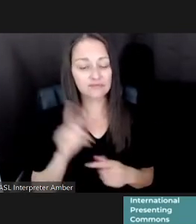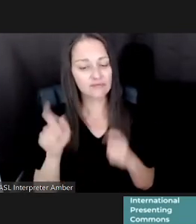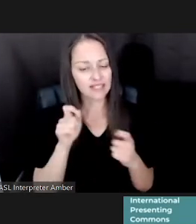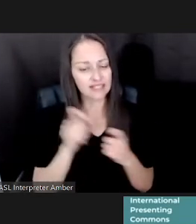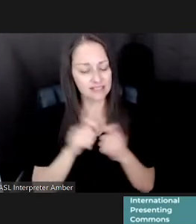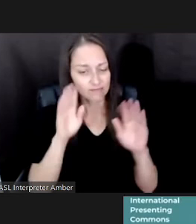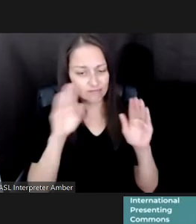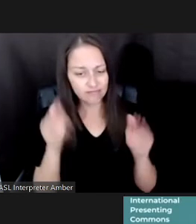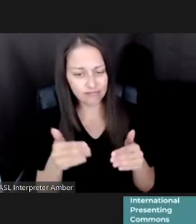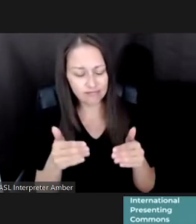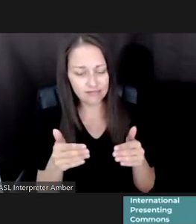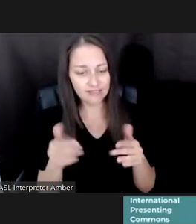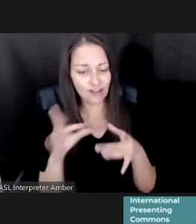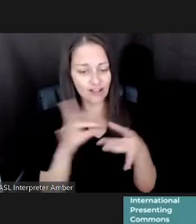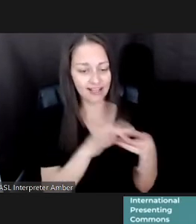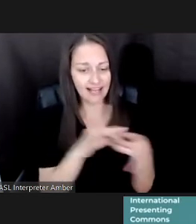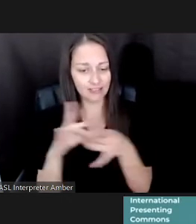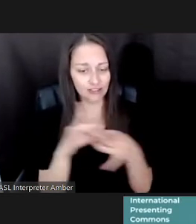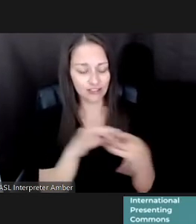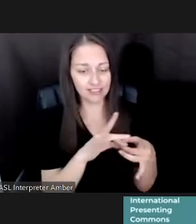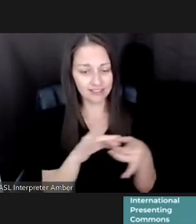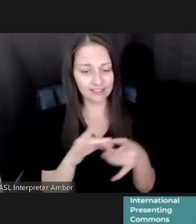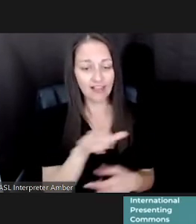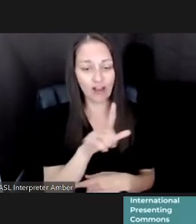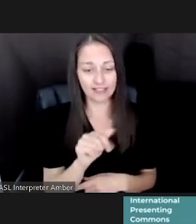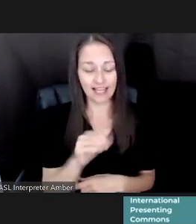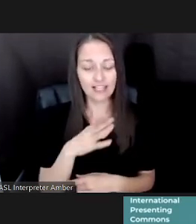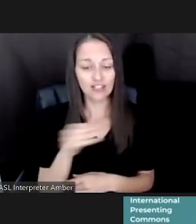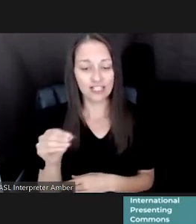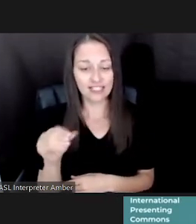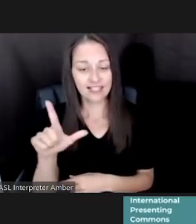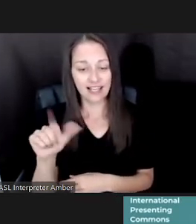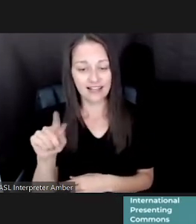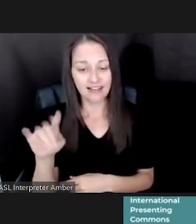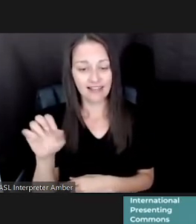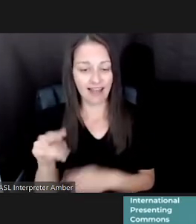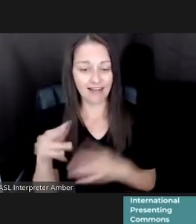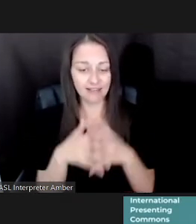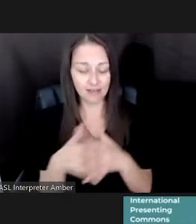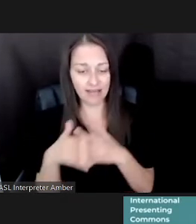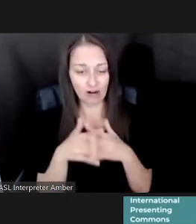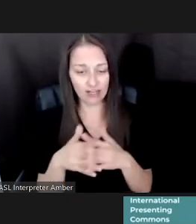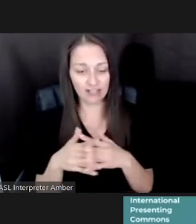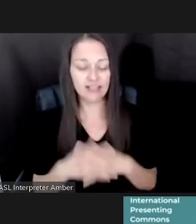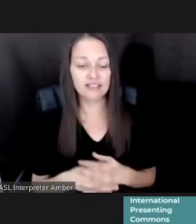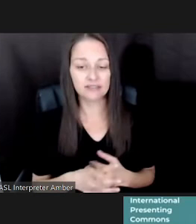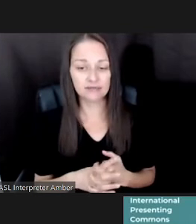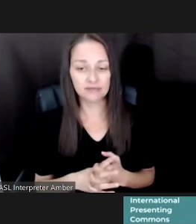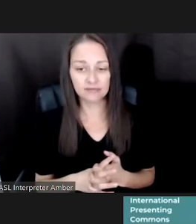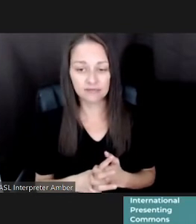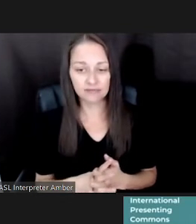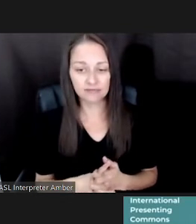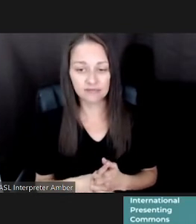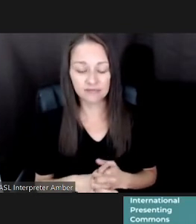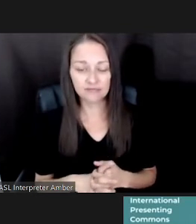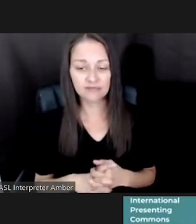between Los Angeles and Latin America. And it included many artists who were responding to a call for